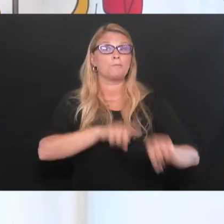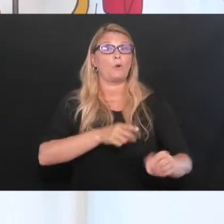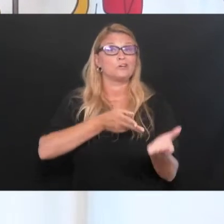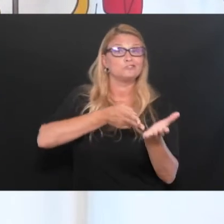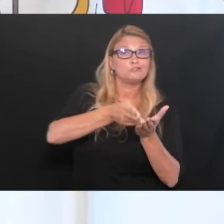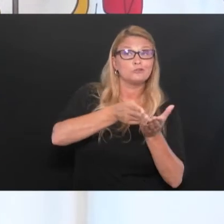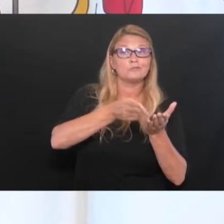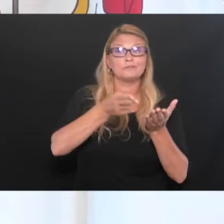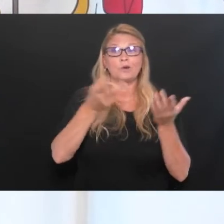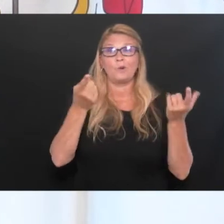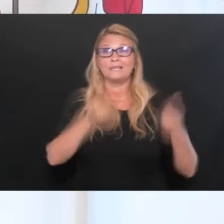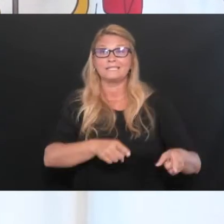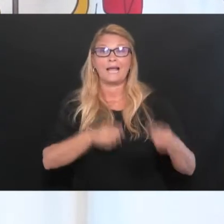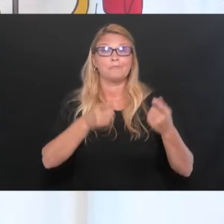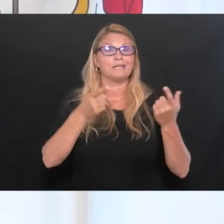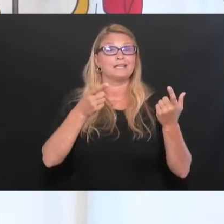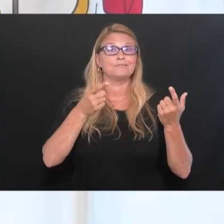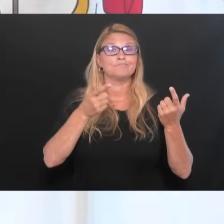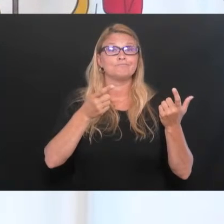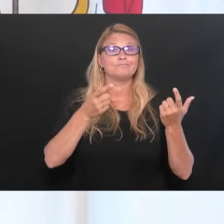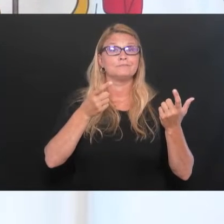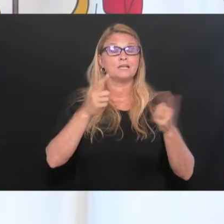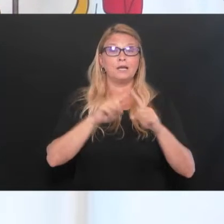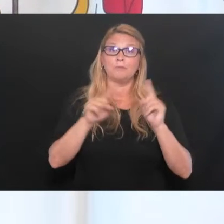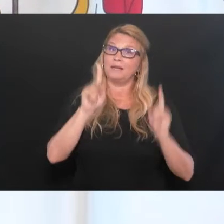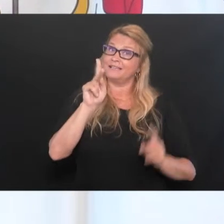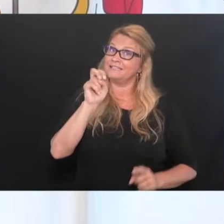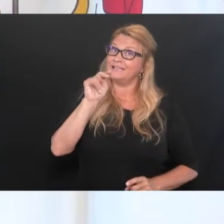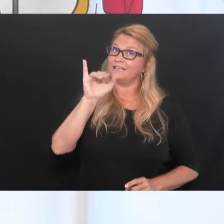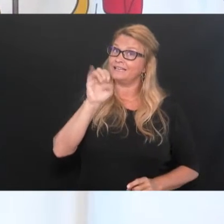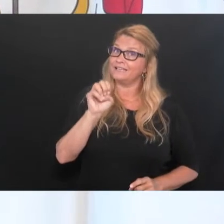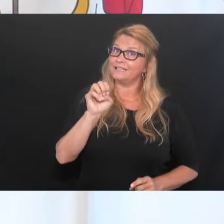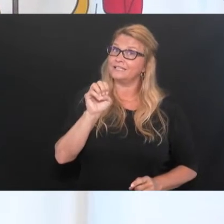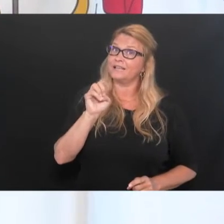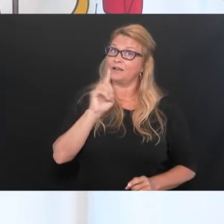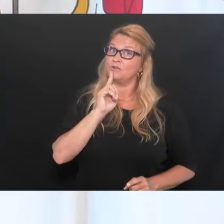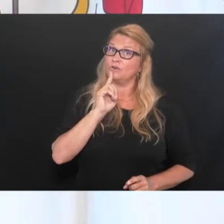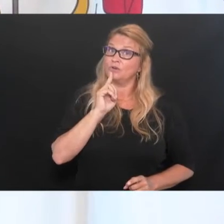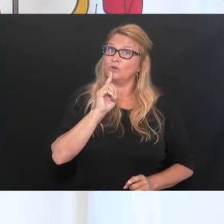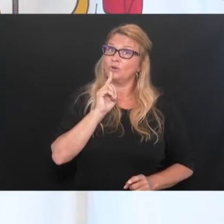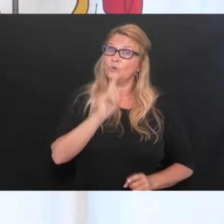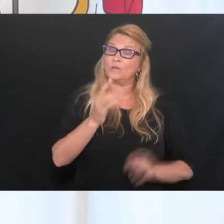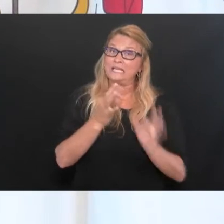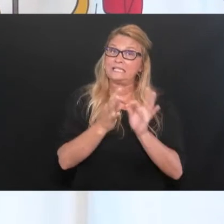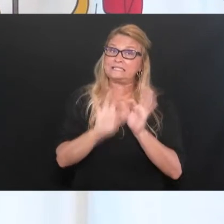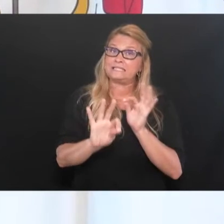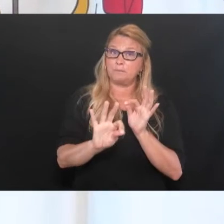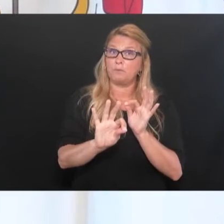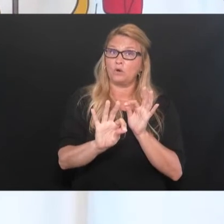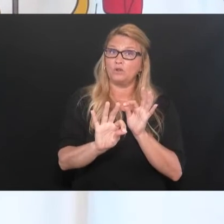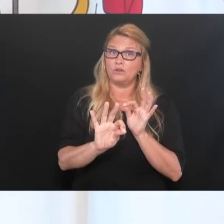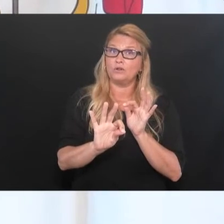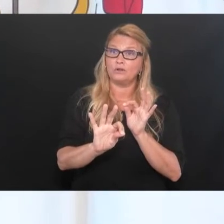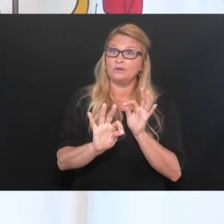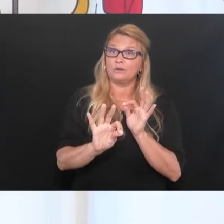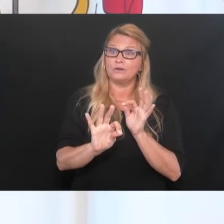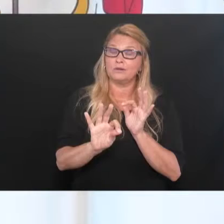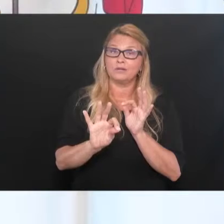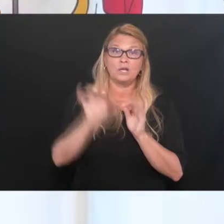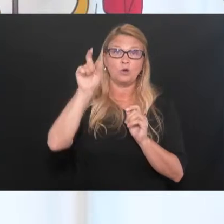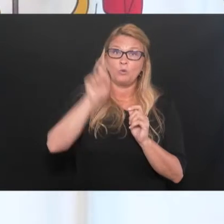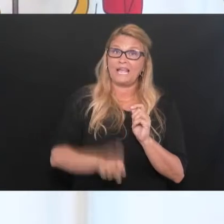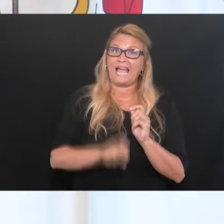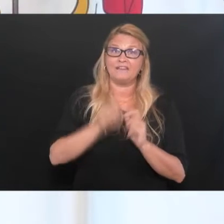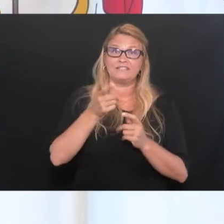and report to you really what's going on. But Kenny, it's just as simple could be. We got to